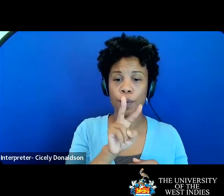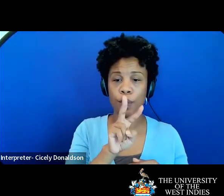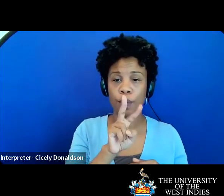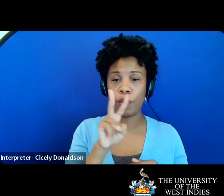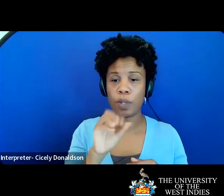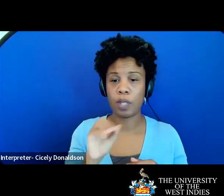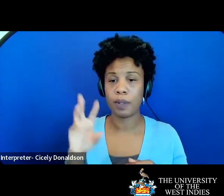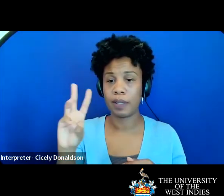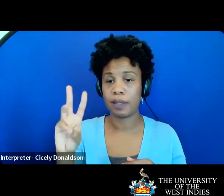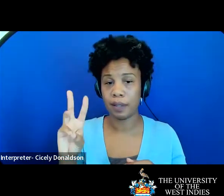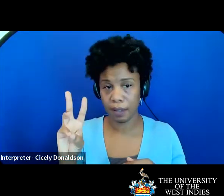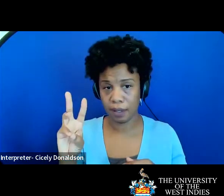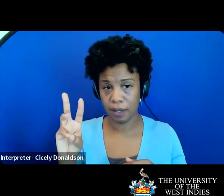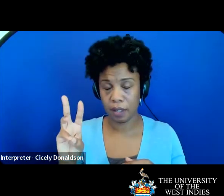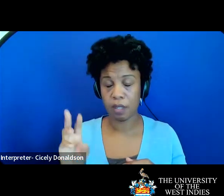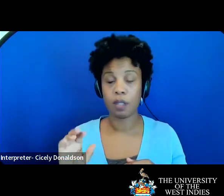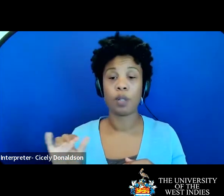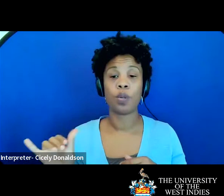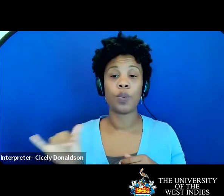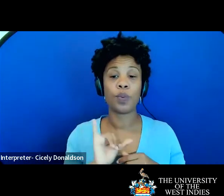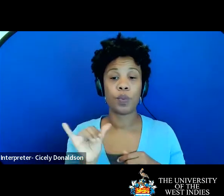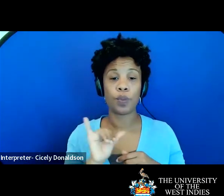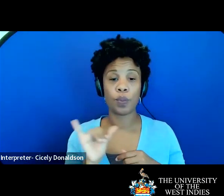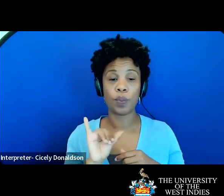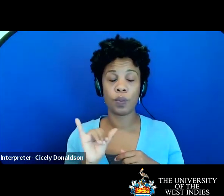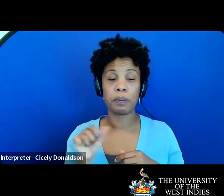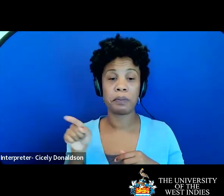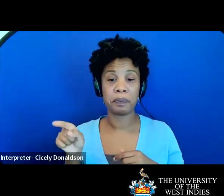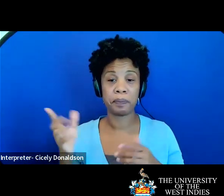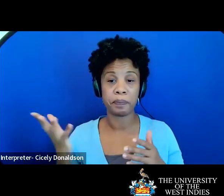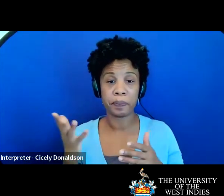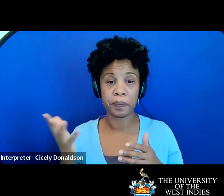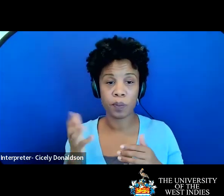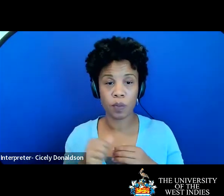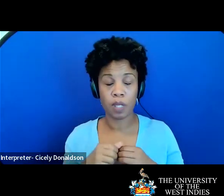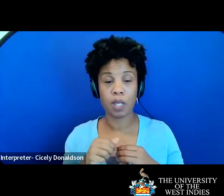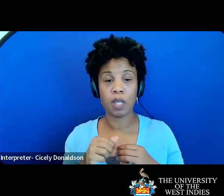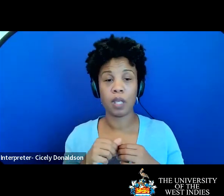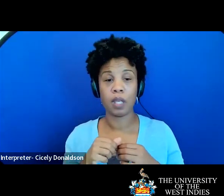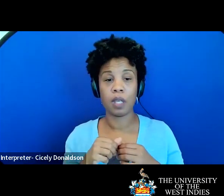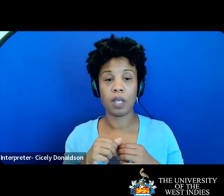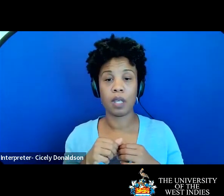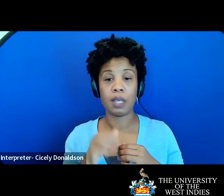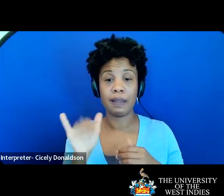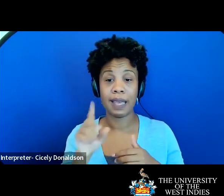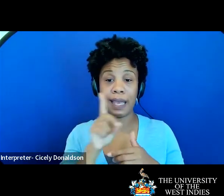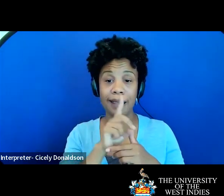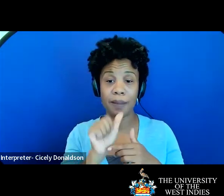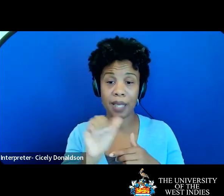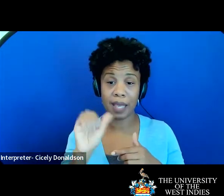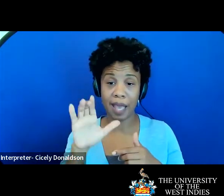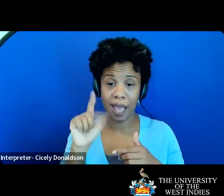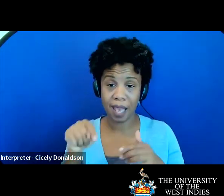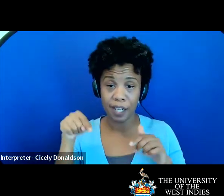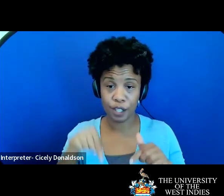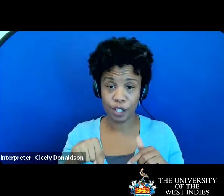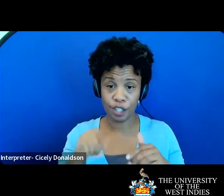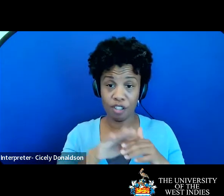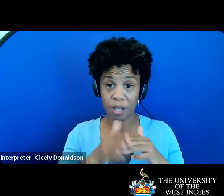2006. He was also instrumental in the design and passage of the Disabilities Act of